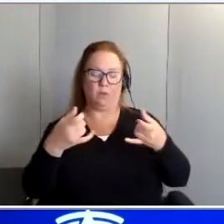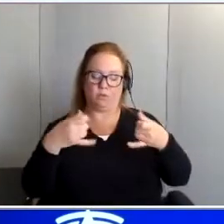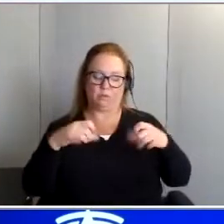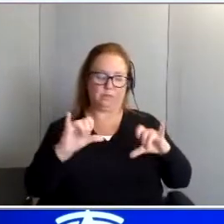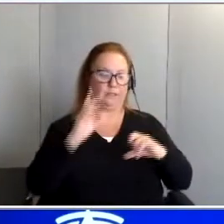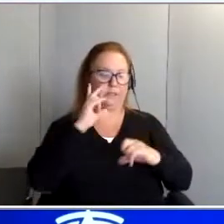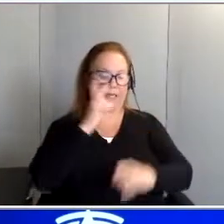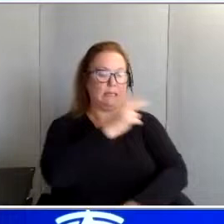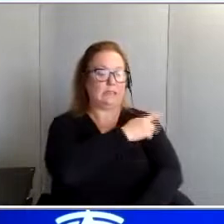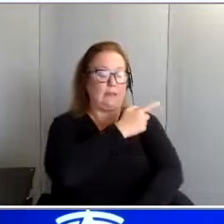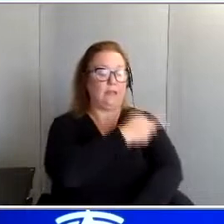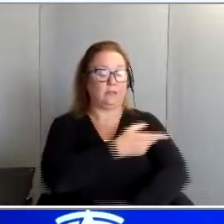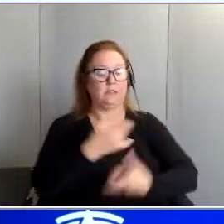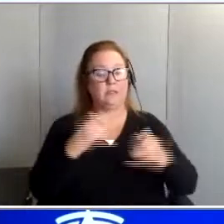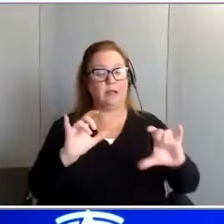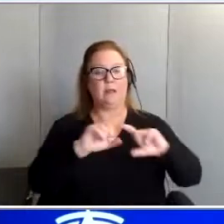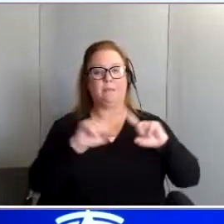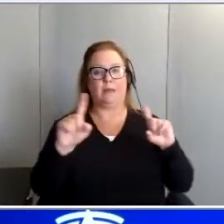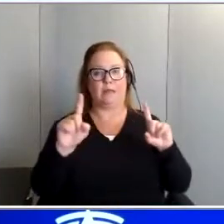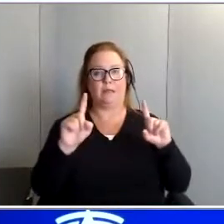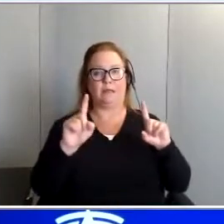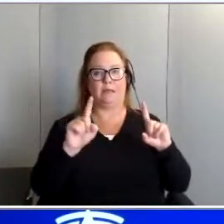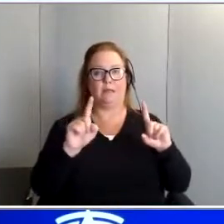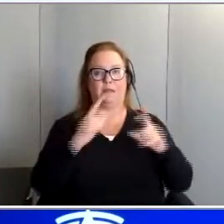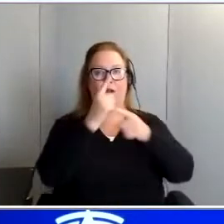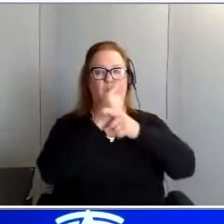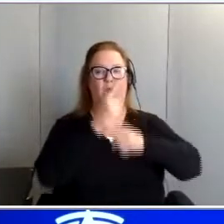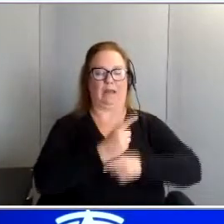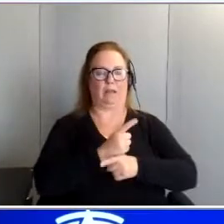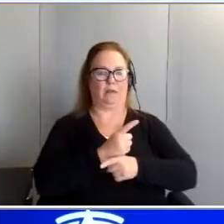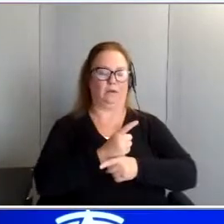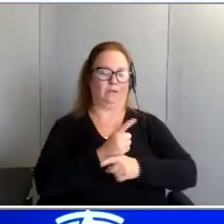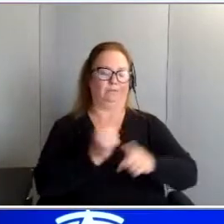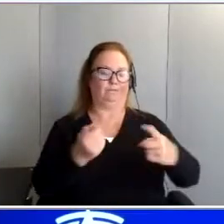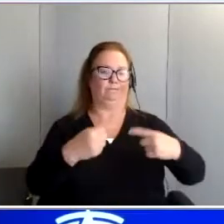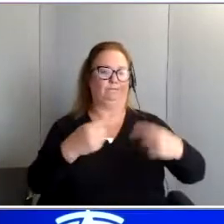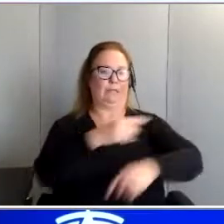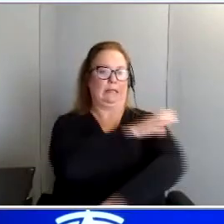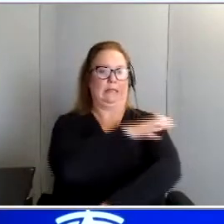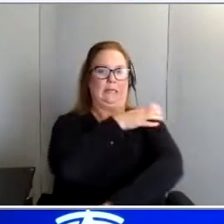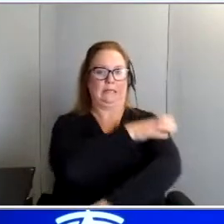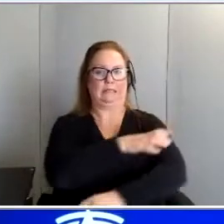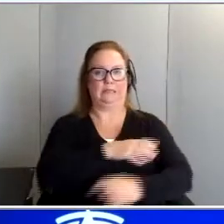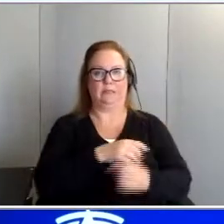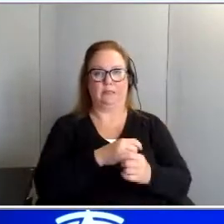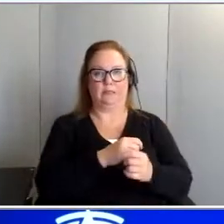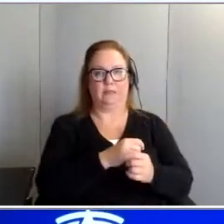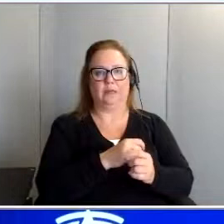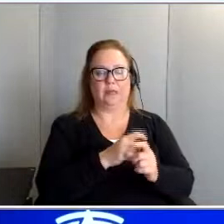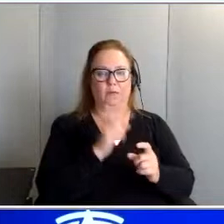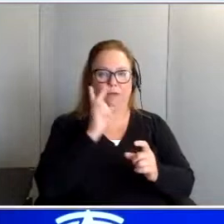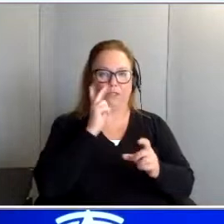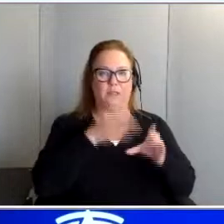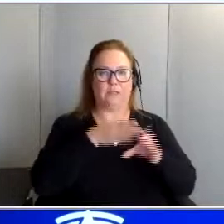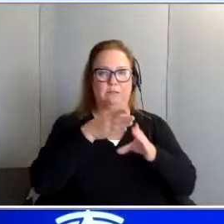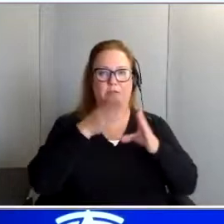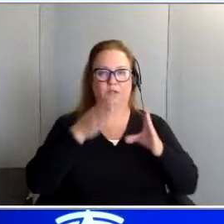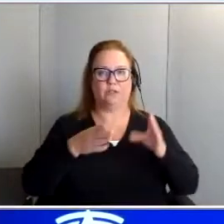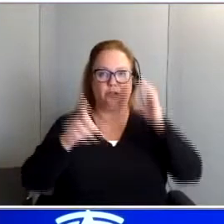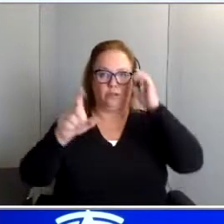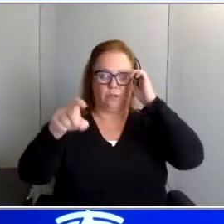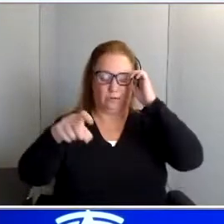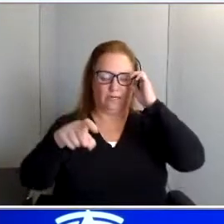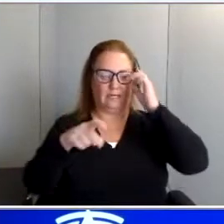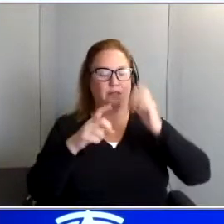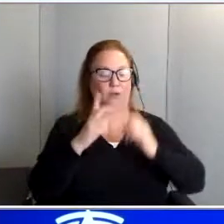patients, but it is just on our regular basis of our clinics, and we'll definitely get you to those specialists that you need to be